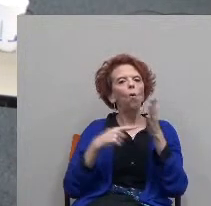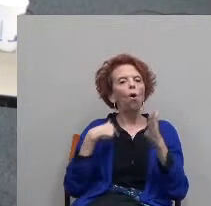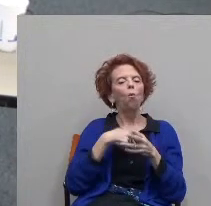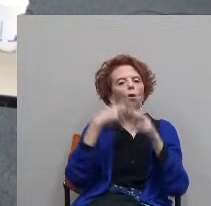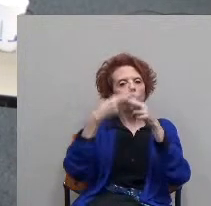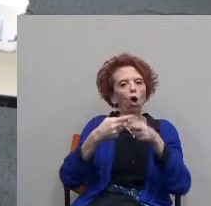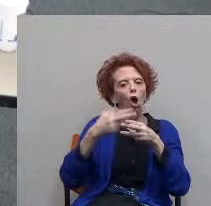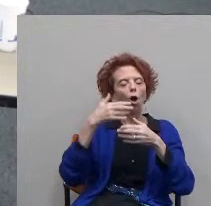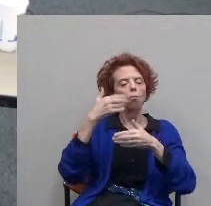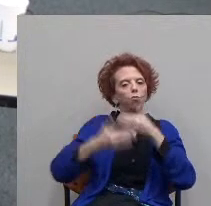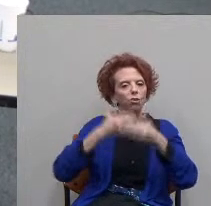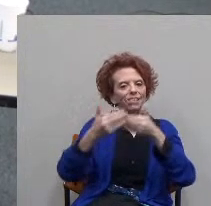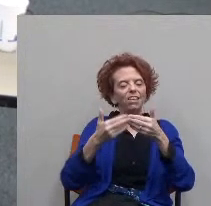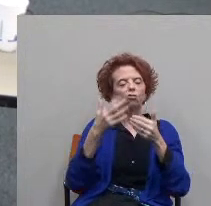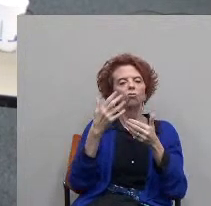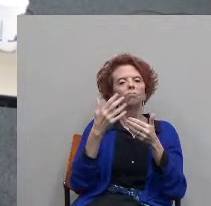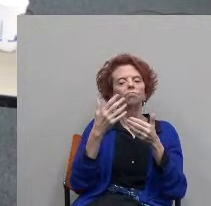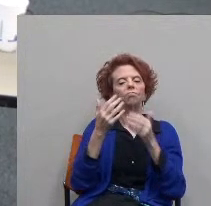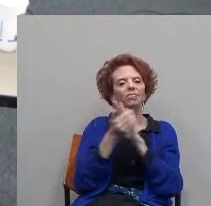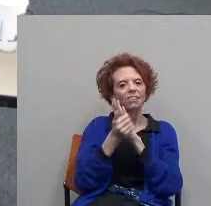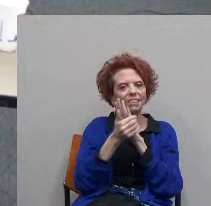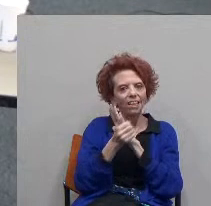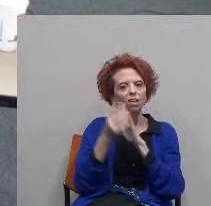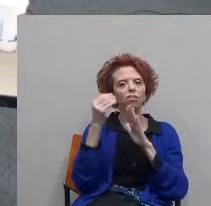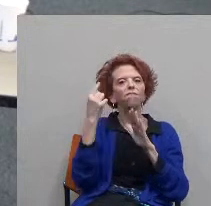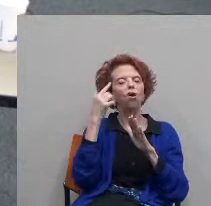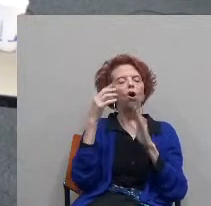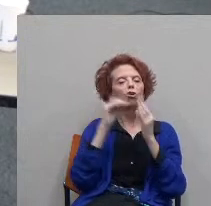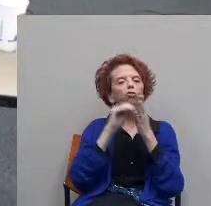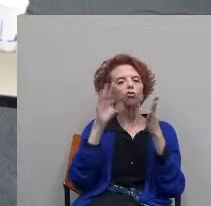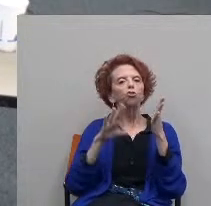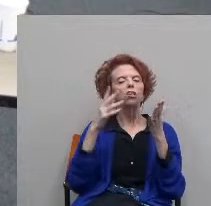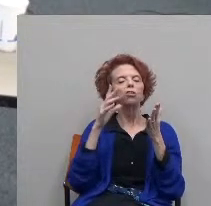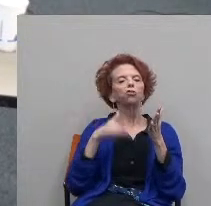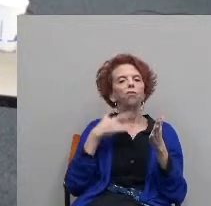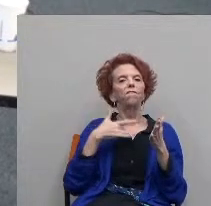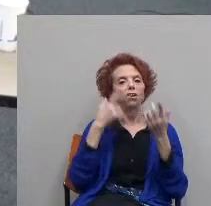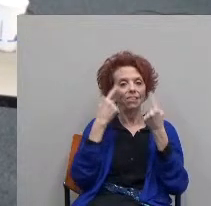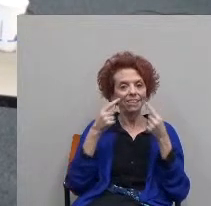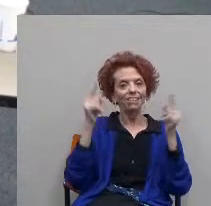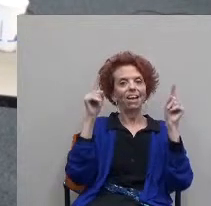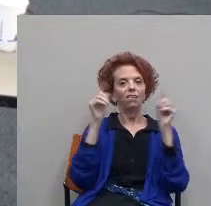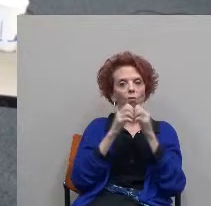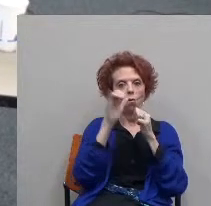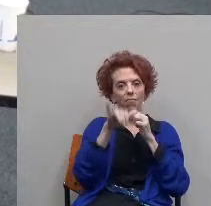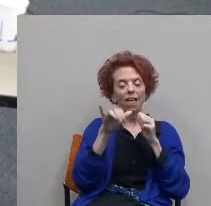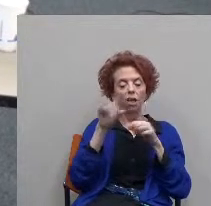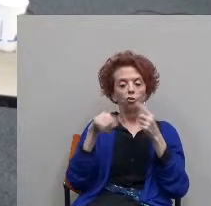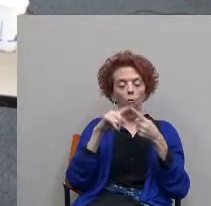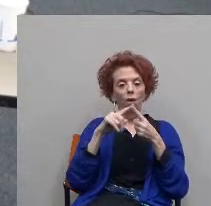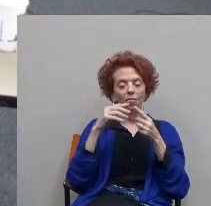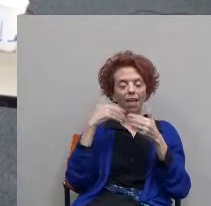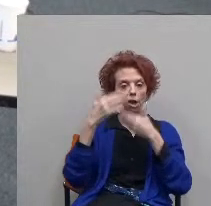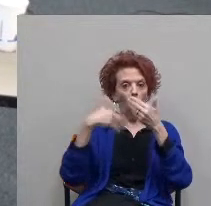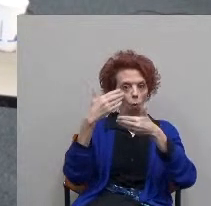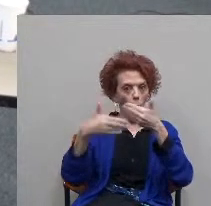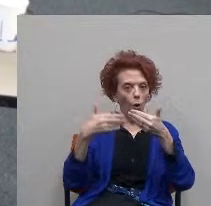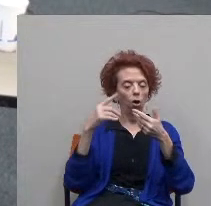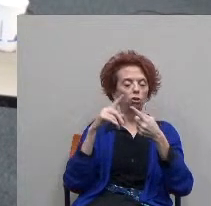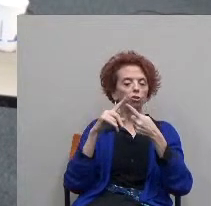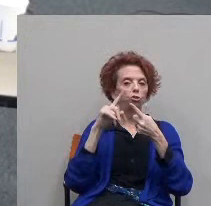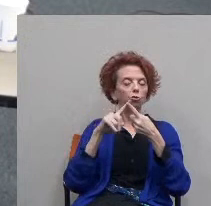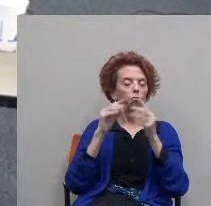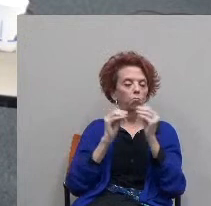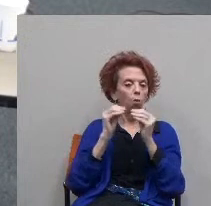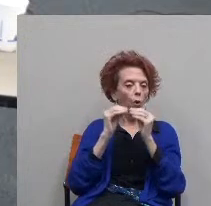call procedural skills, and for students to feel successful with those so that as they matriculate onwards to a deeper